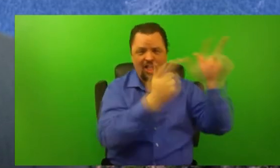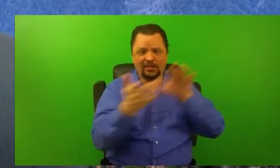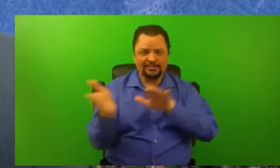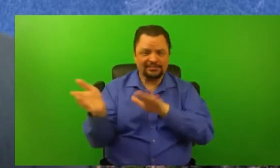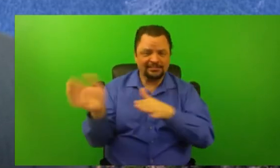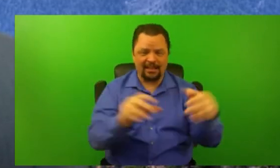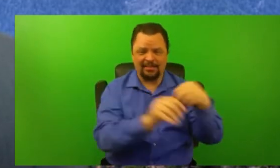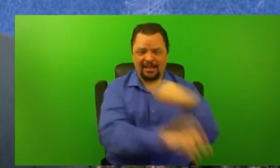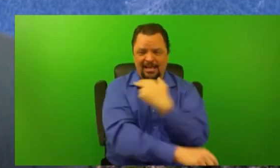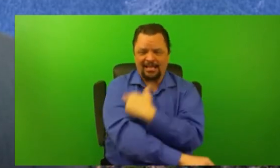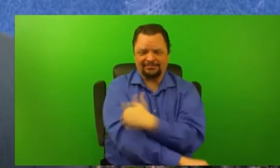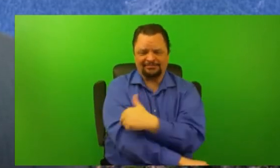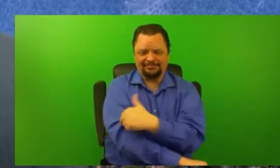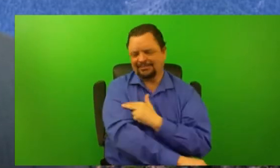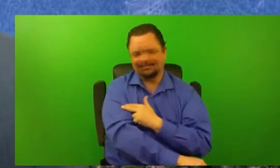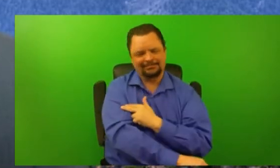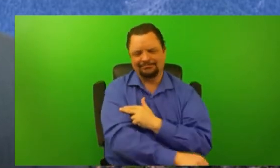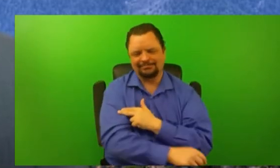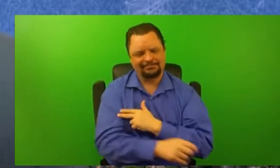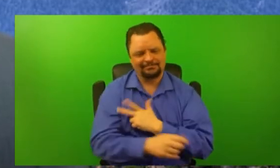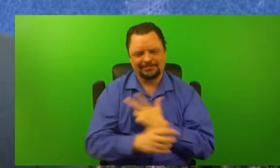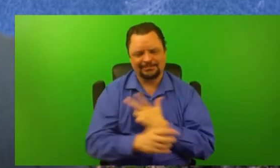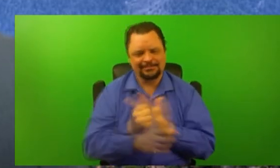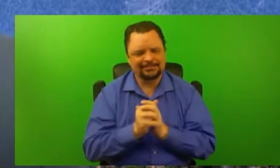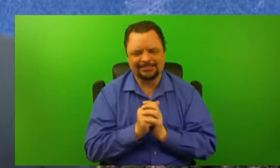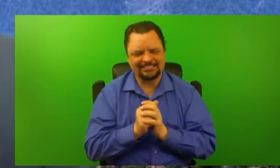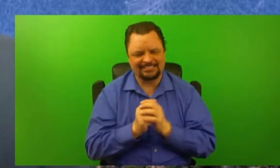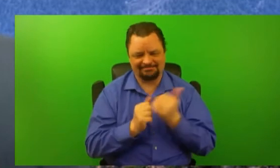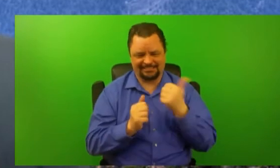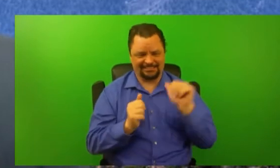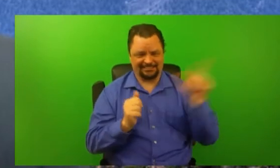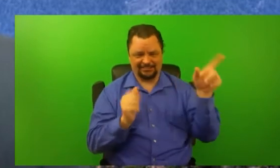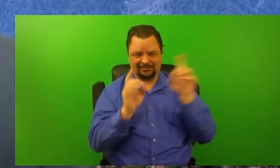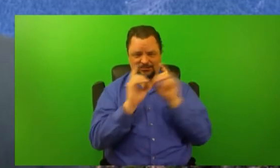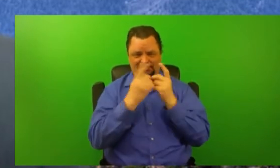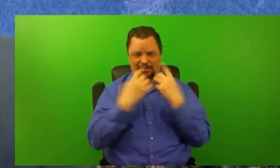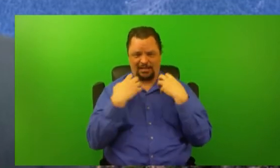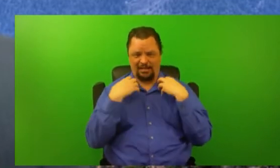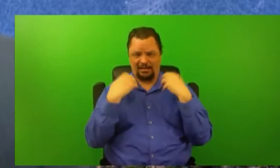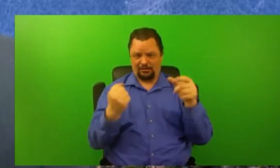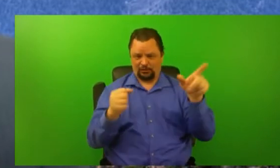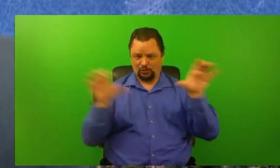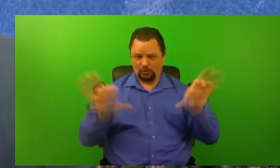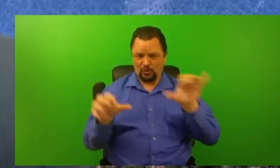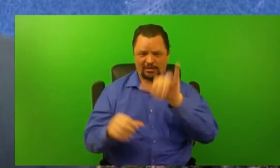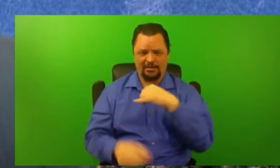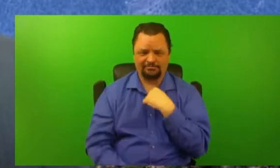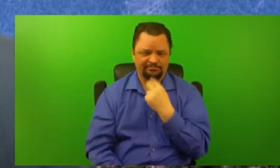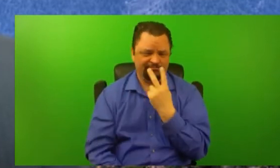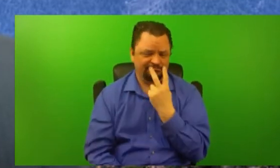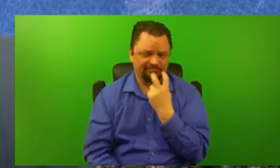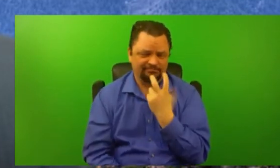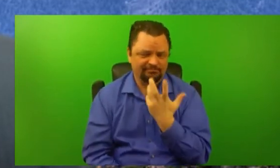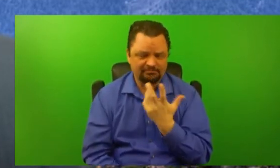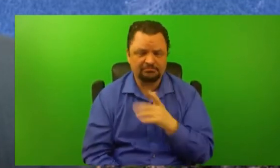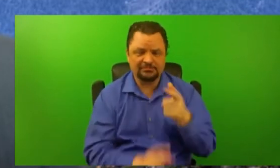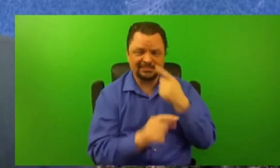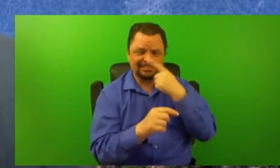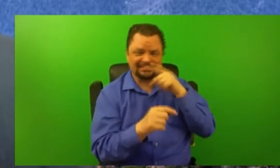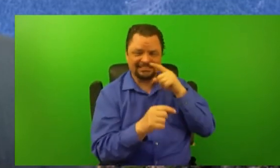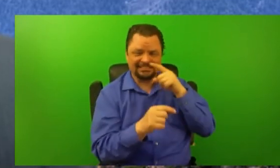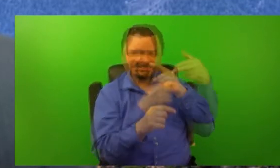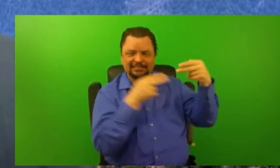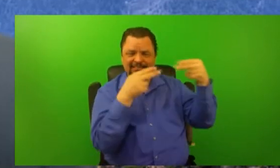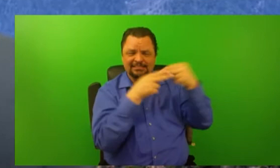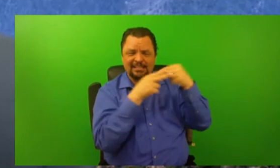that. And if I may, Dr. Turbush, the next slide is just a real quick mock-up of what it would